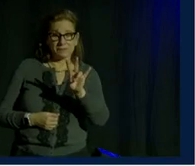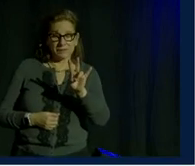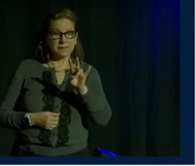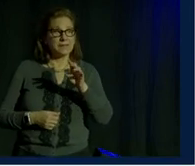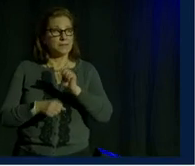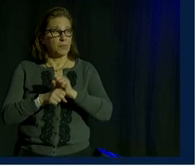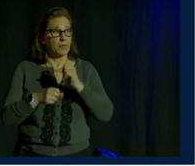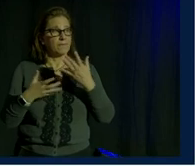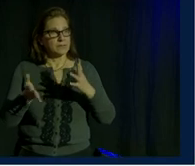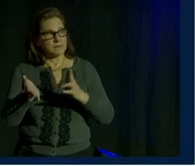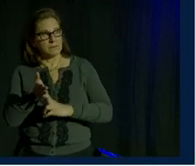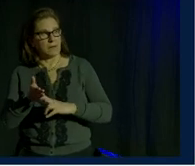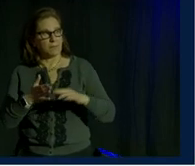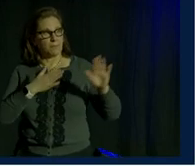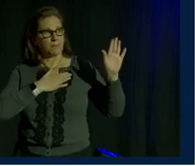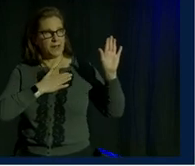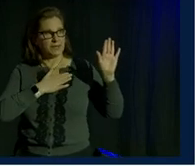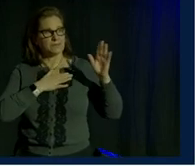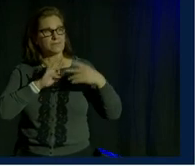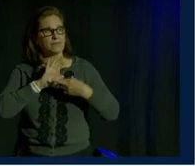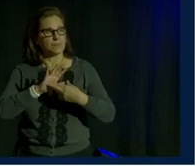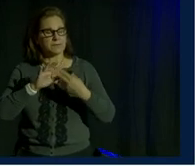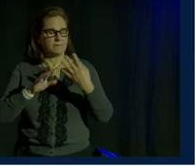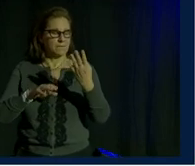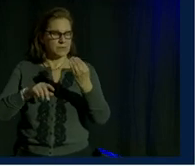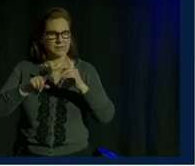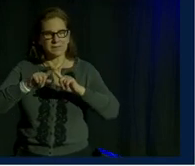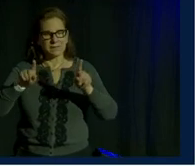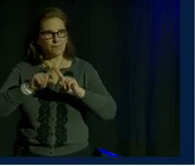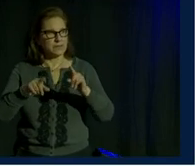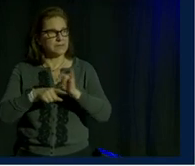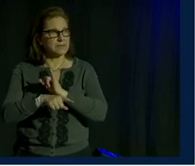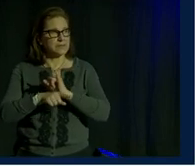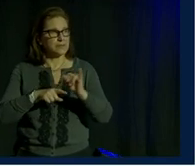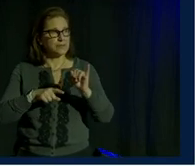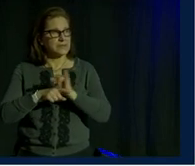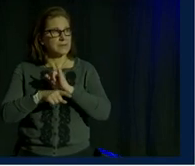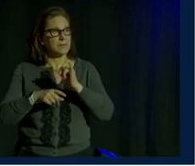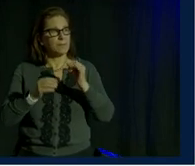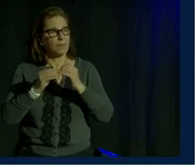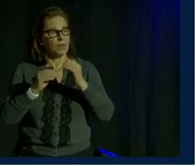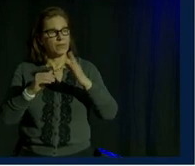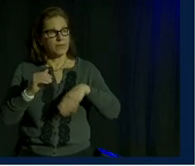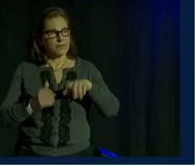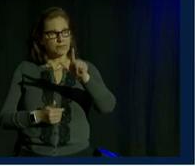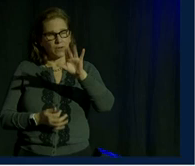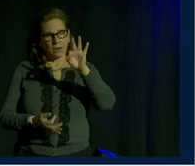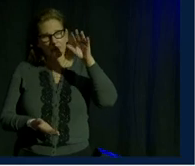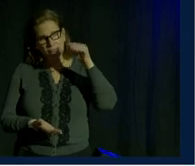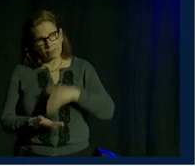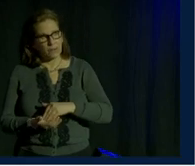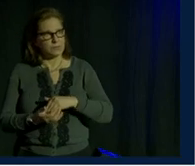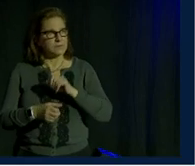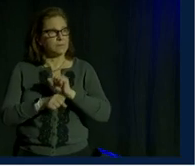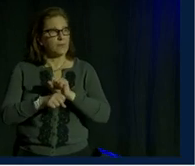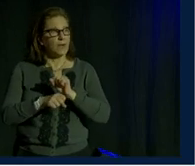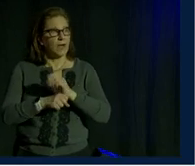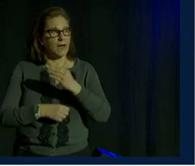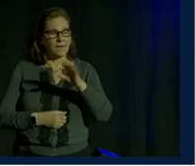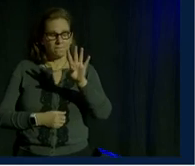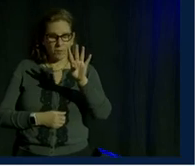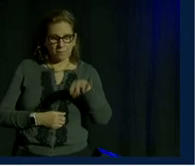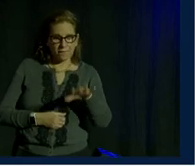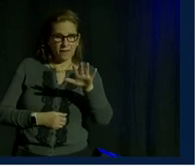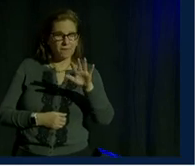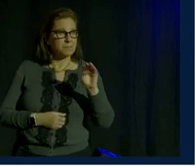pledge, representing 14 industries, more than 29,000 employees, and 4.5 million square feet of